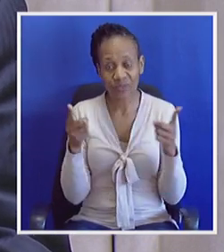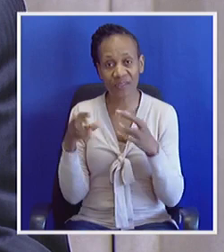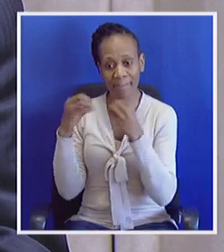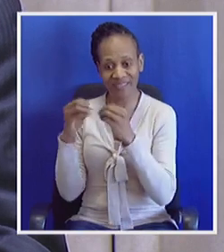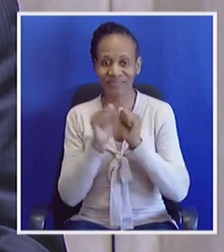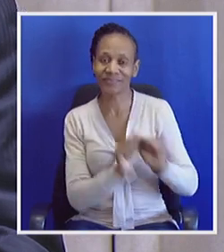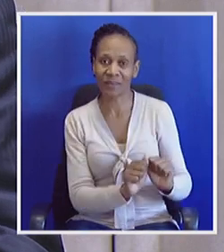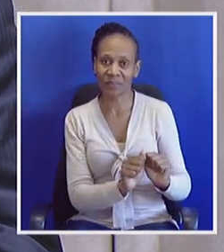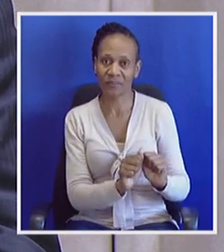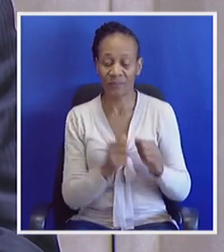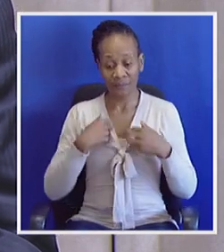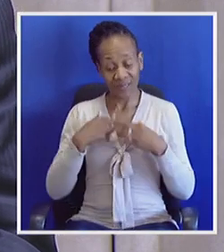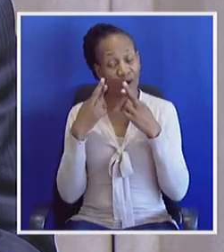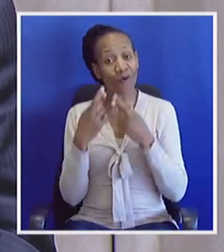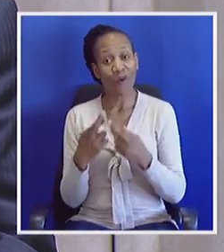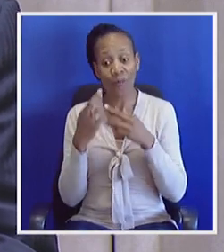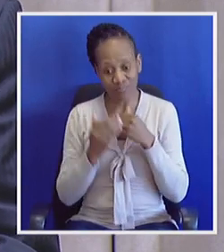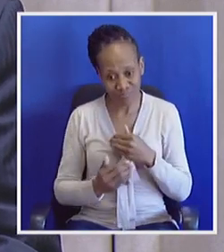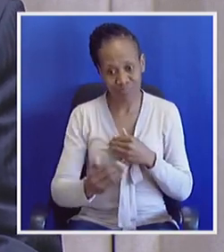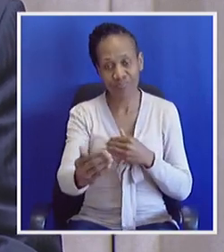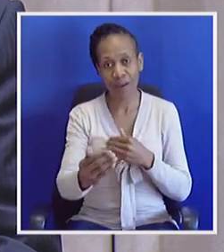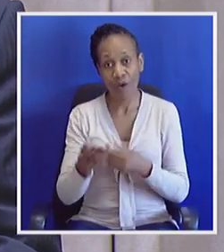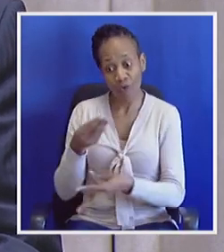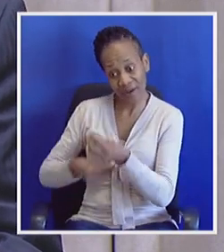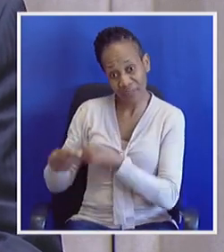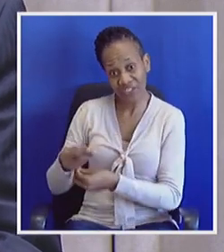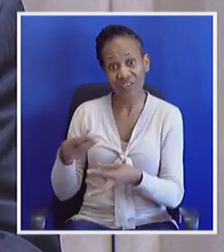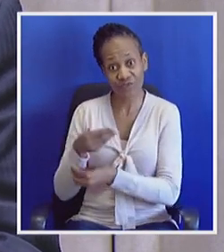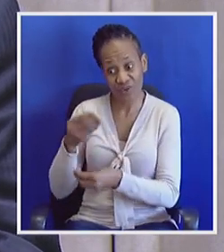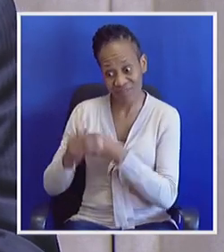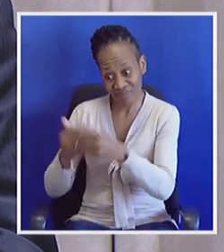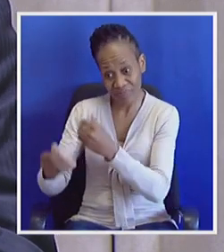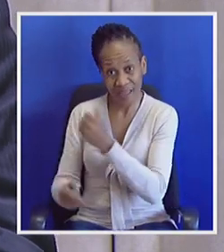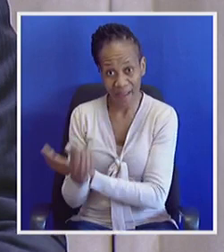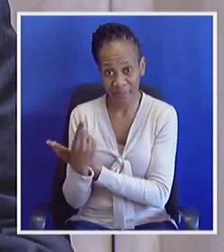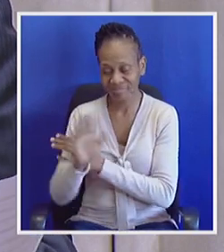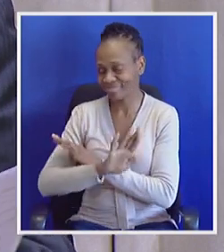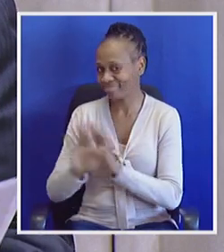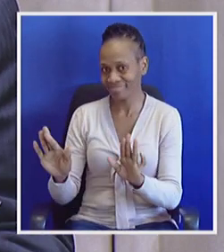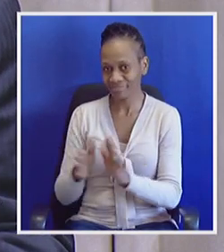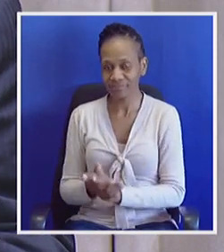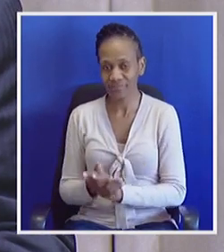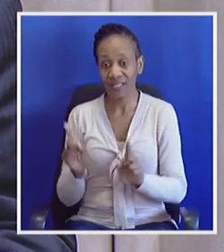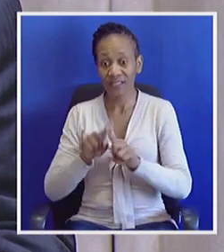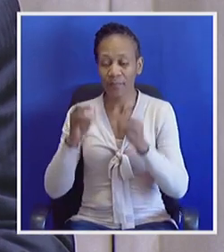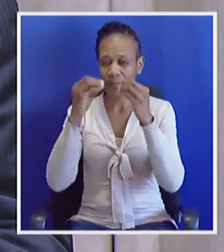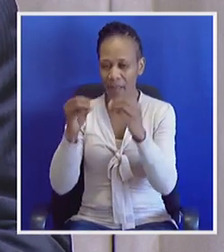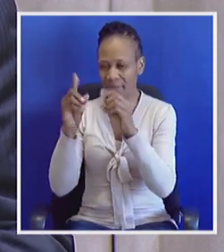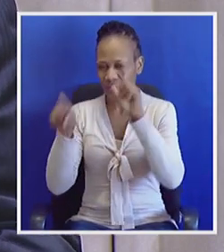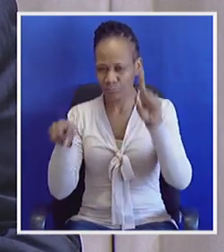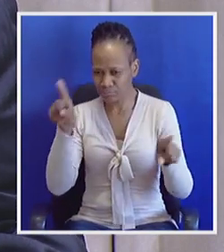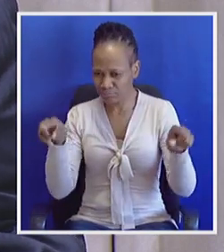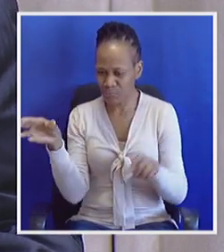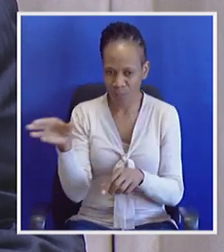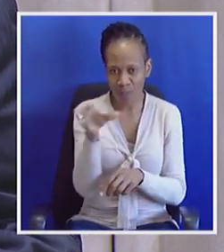we trust and hope that this will also prevent fraud. In addition, all suppliers and contractors